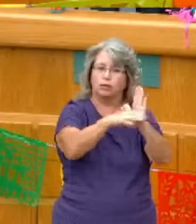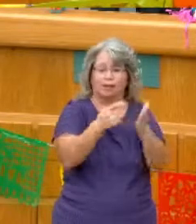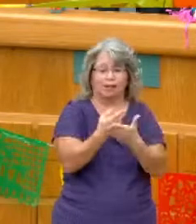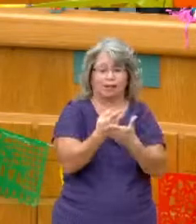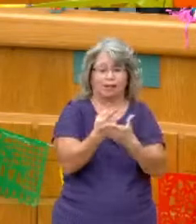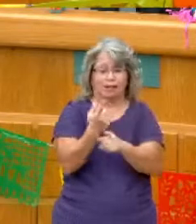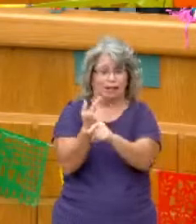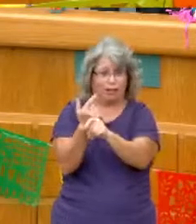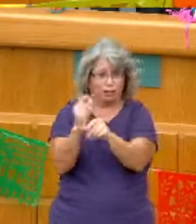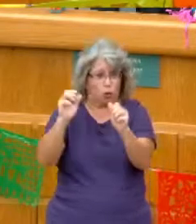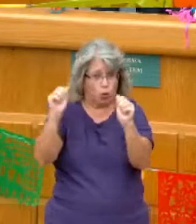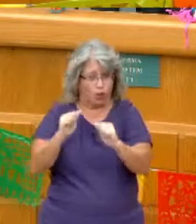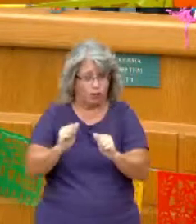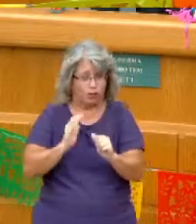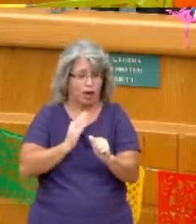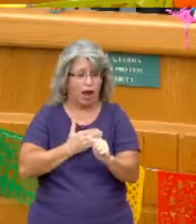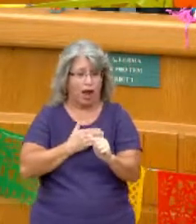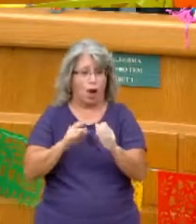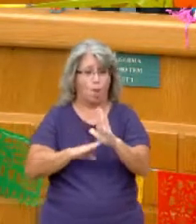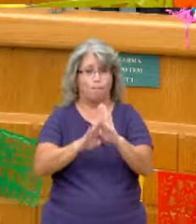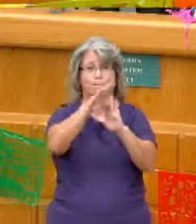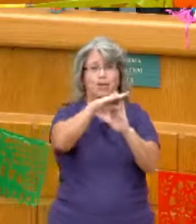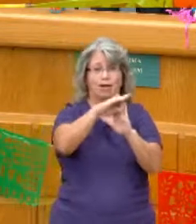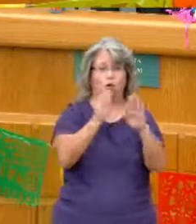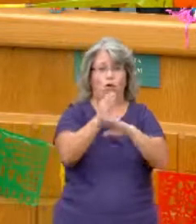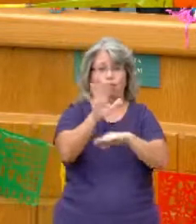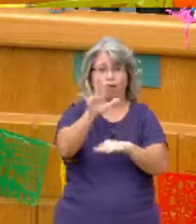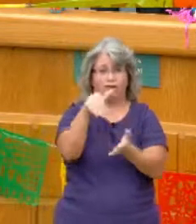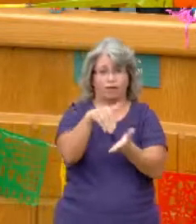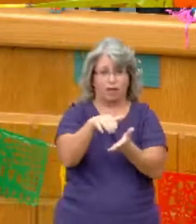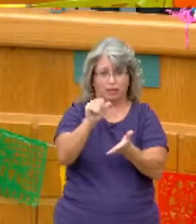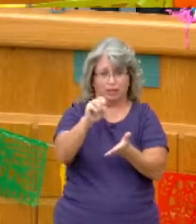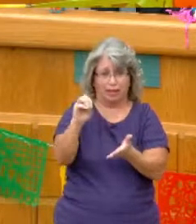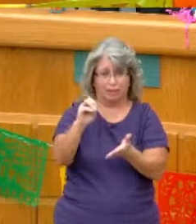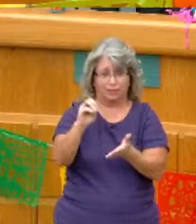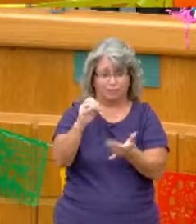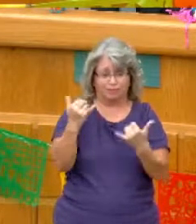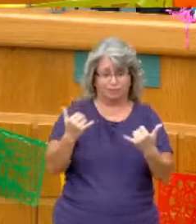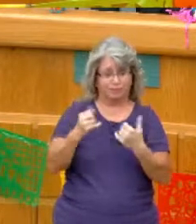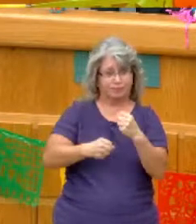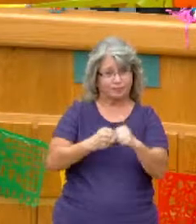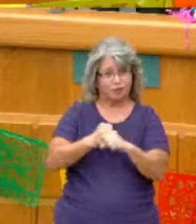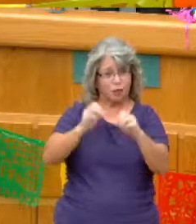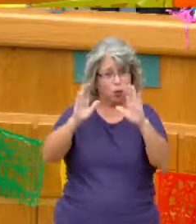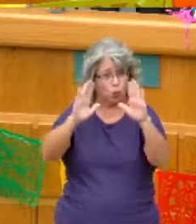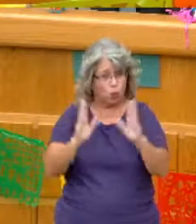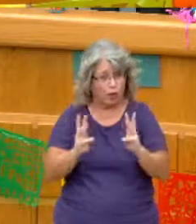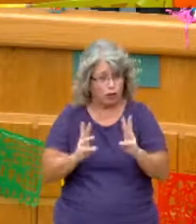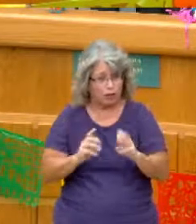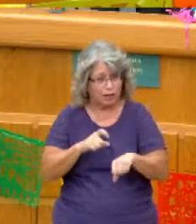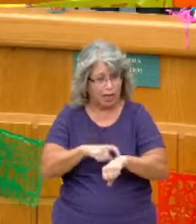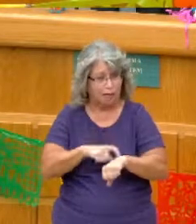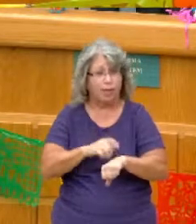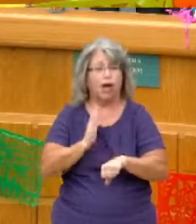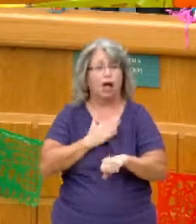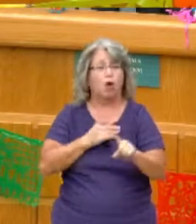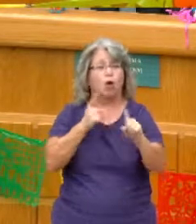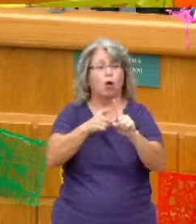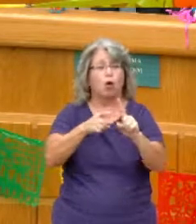was over 5,000 cases. This winter, our goal is to keep it below 1,000